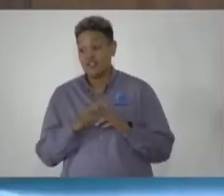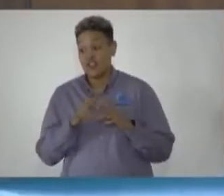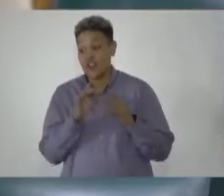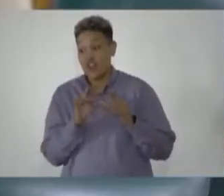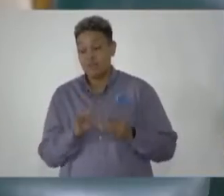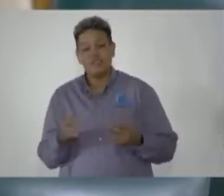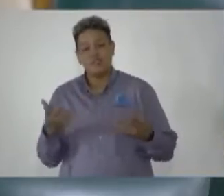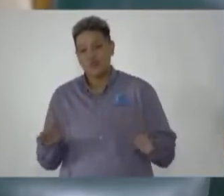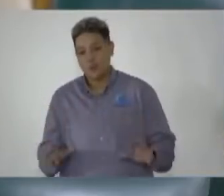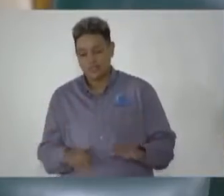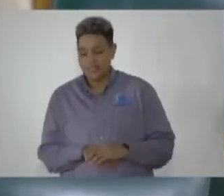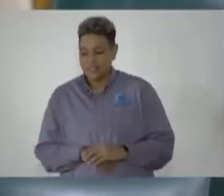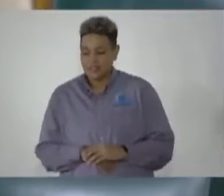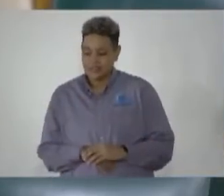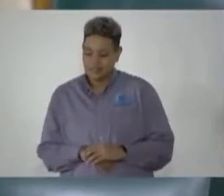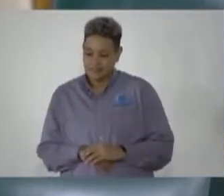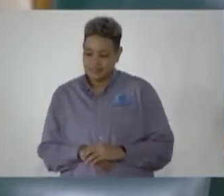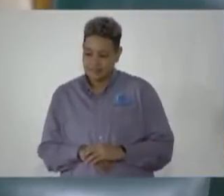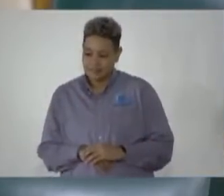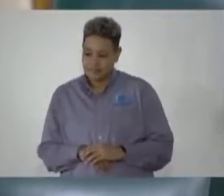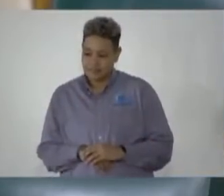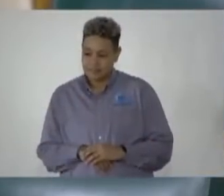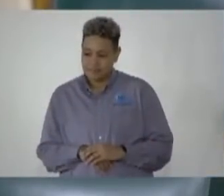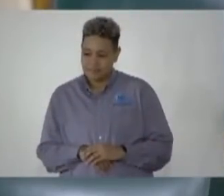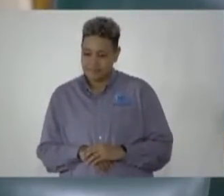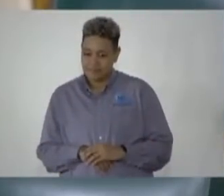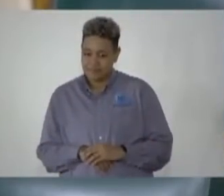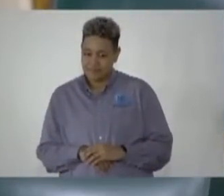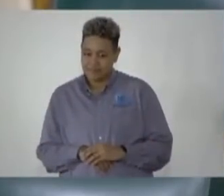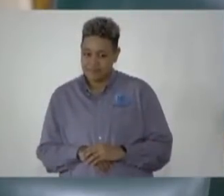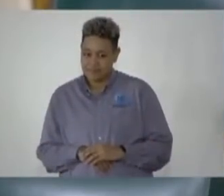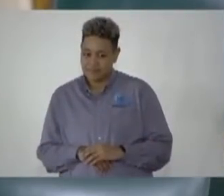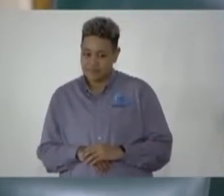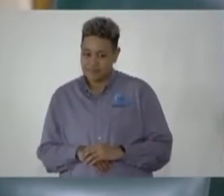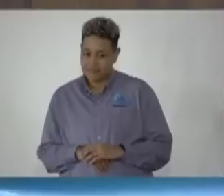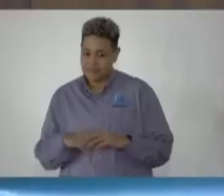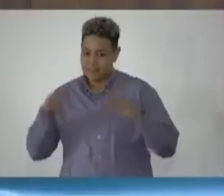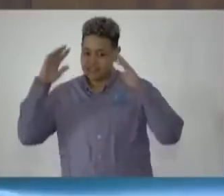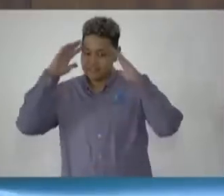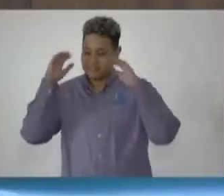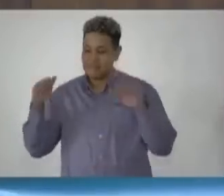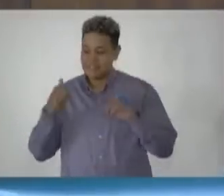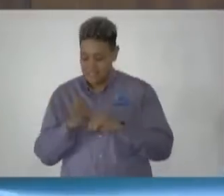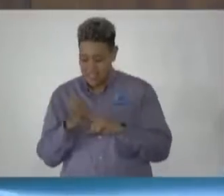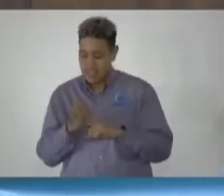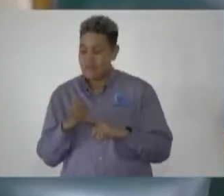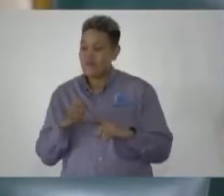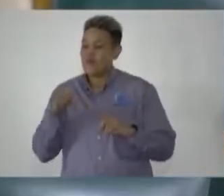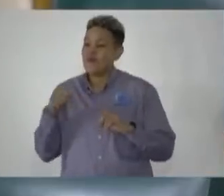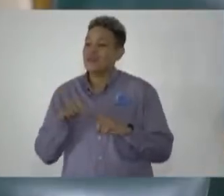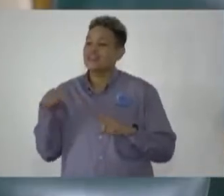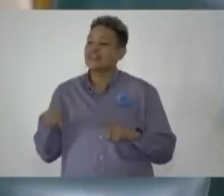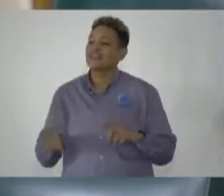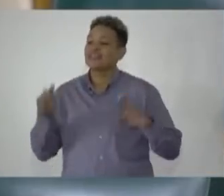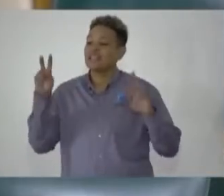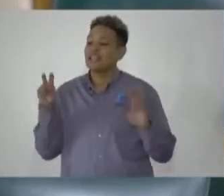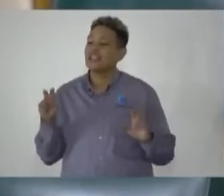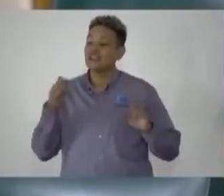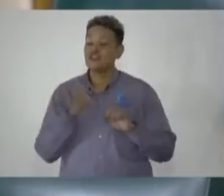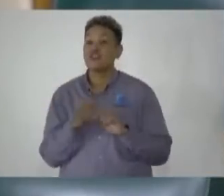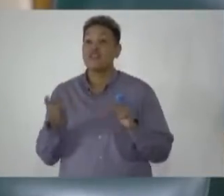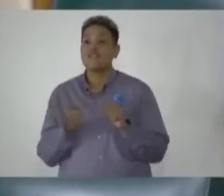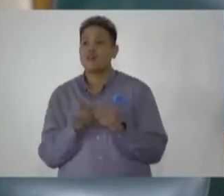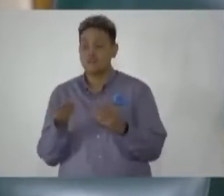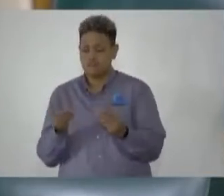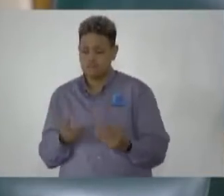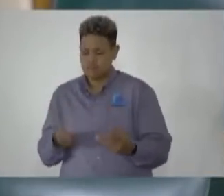shortcomings. Mr. President, when this matter first